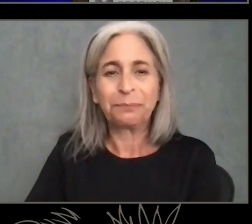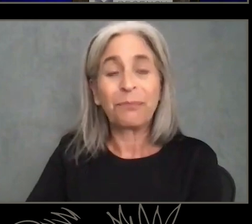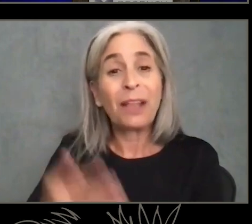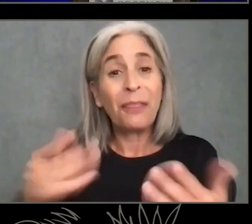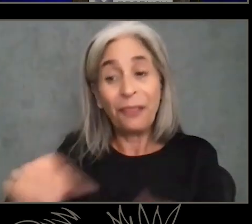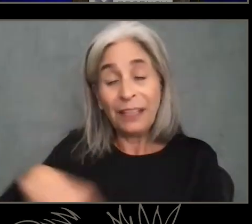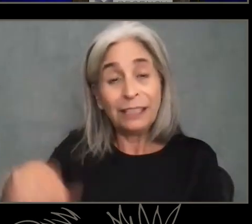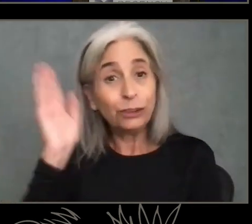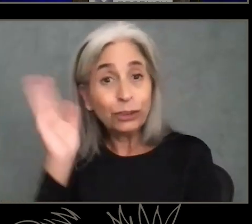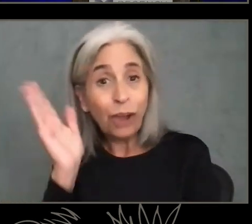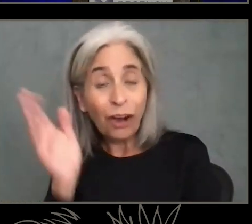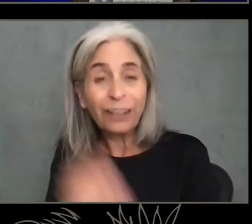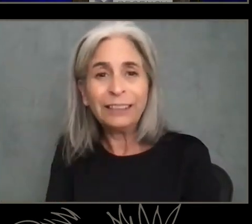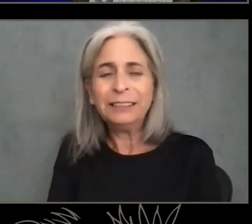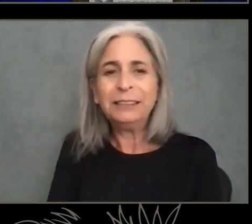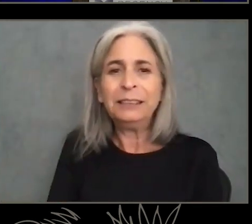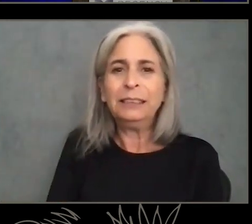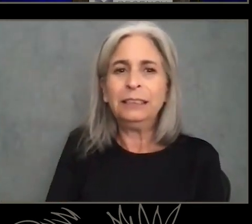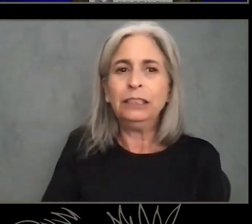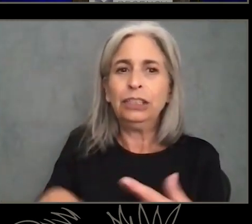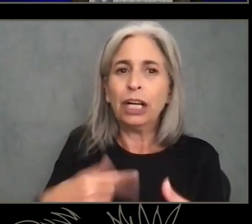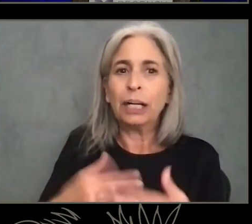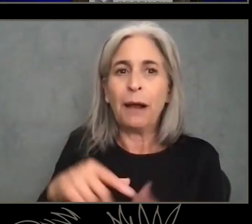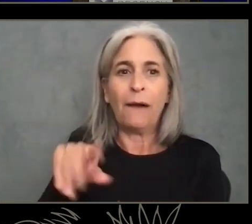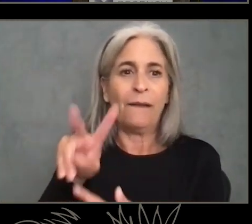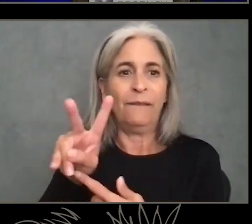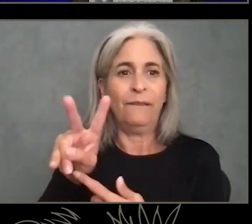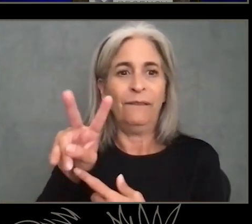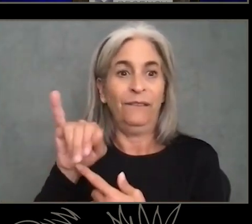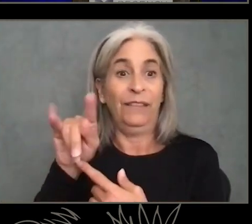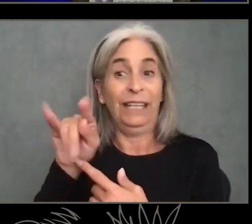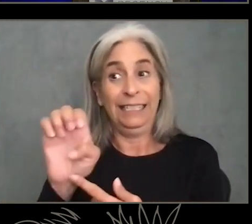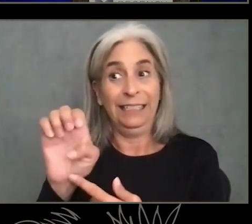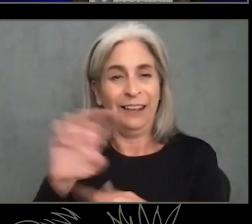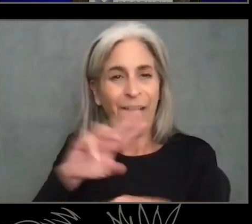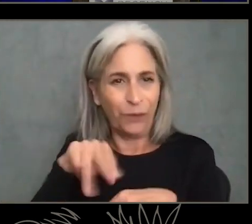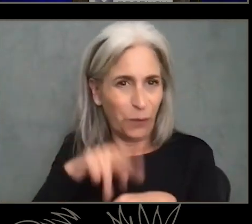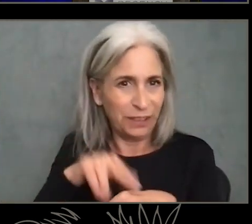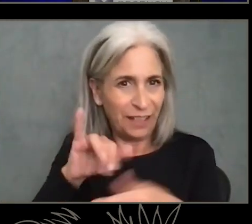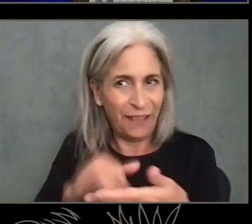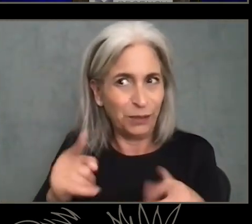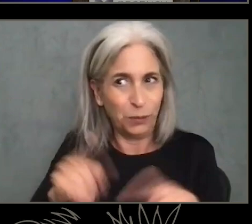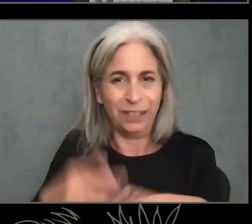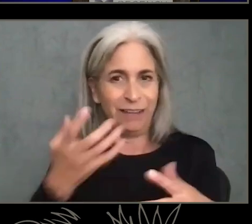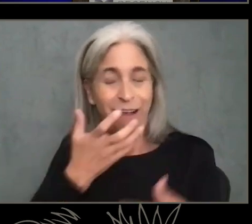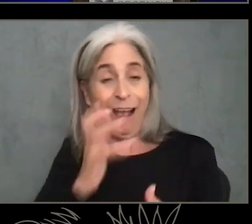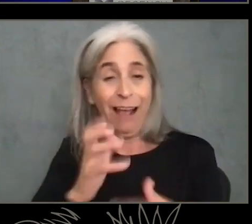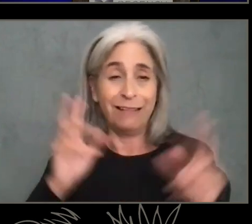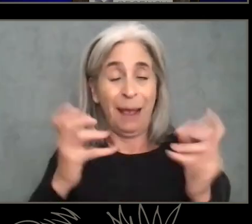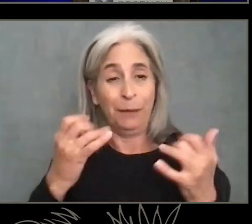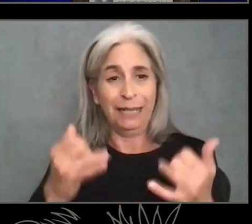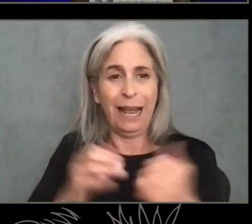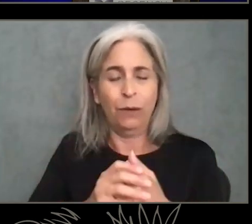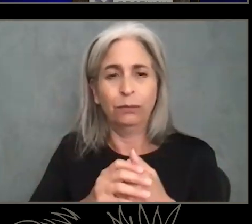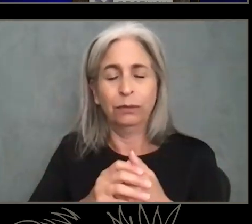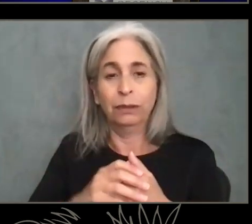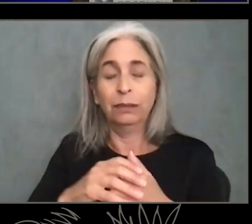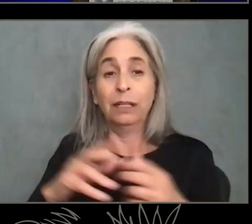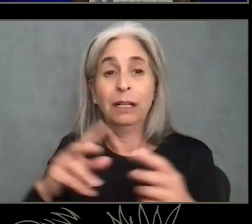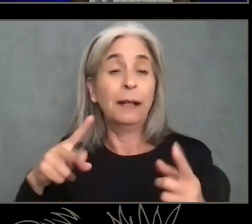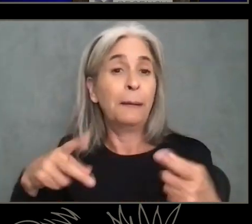So for this talk, I'm going to talk about Vite, of course, because Vite is where it's at these days. I'll talk about Vite